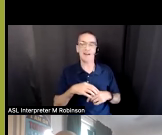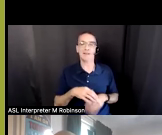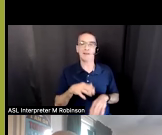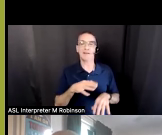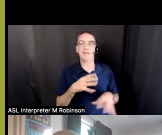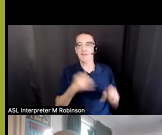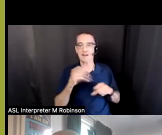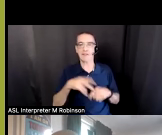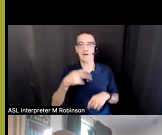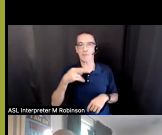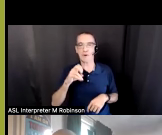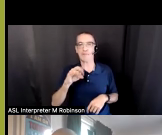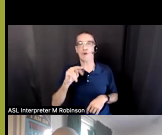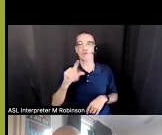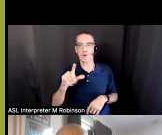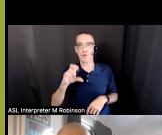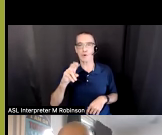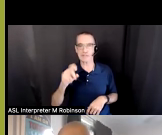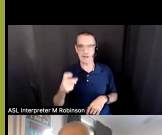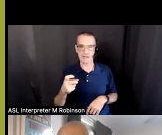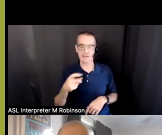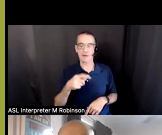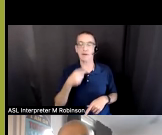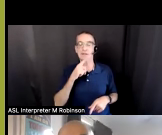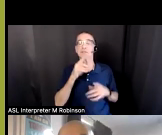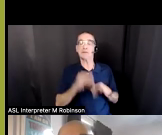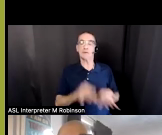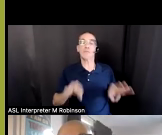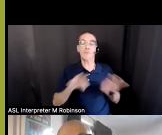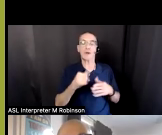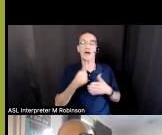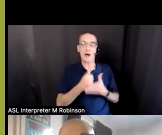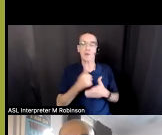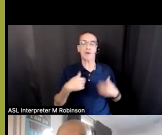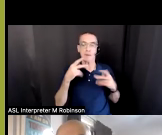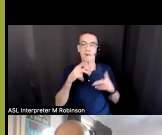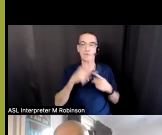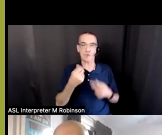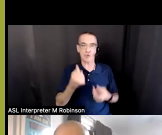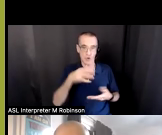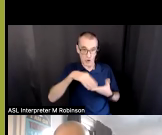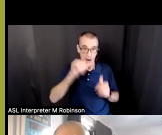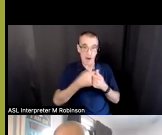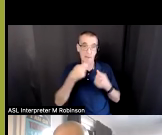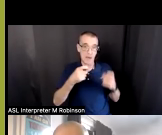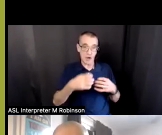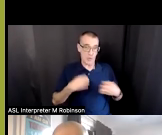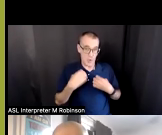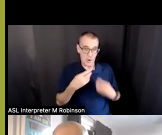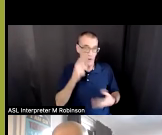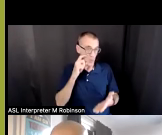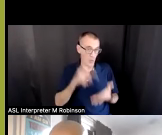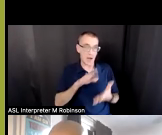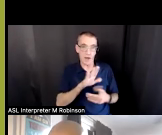faster than the prefrontal cortex. And so it's important to help young people be able to learn how to manage their emotions and recognize what they're